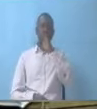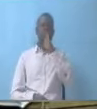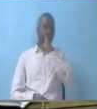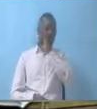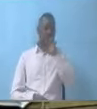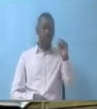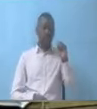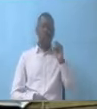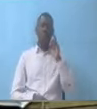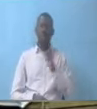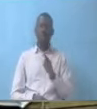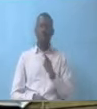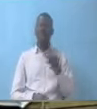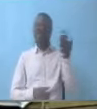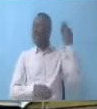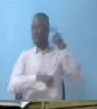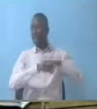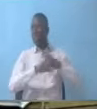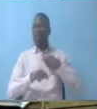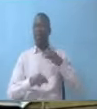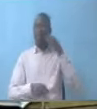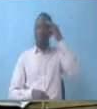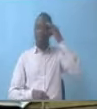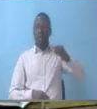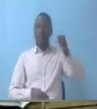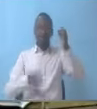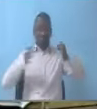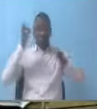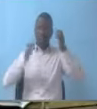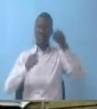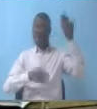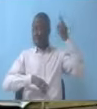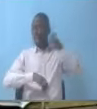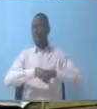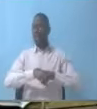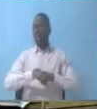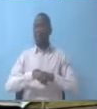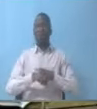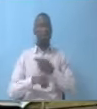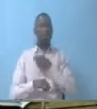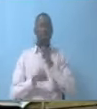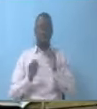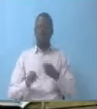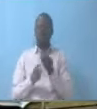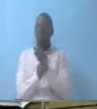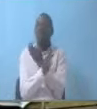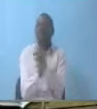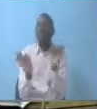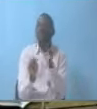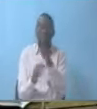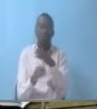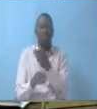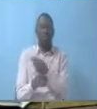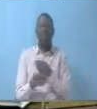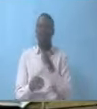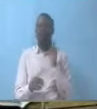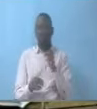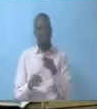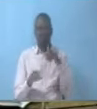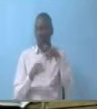Attorney General at the time, I cannot be free from their results.